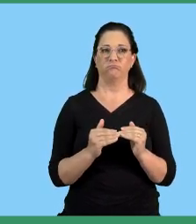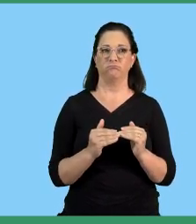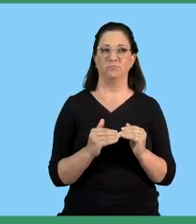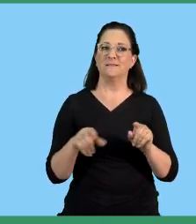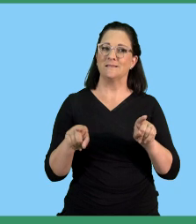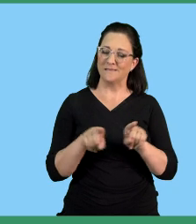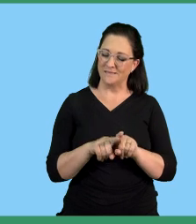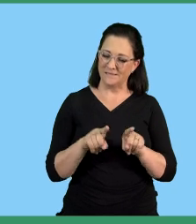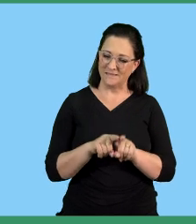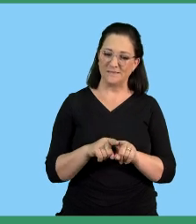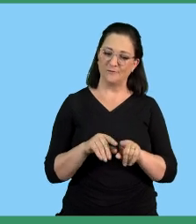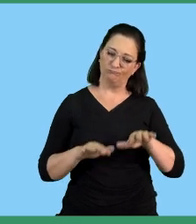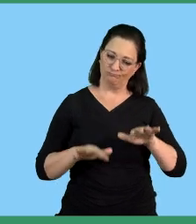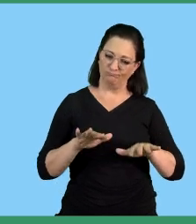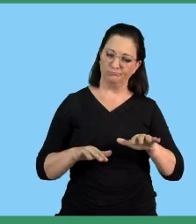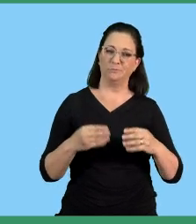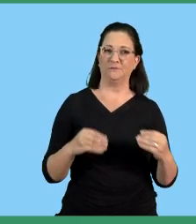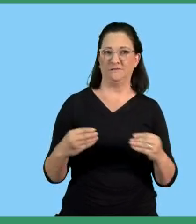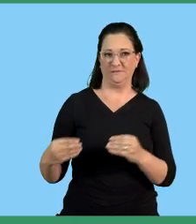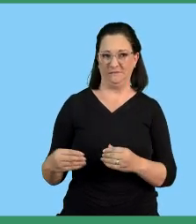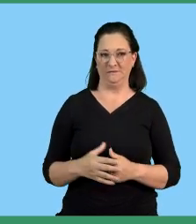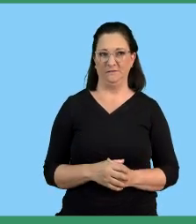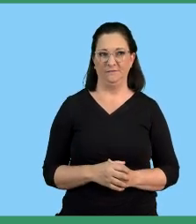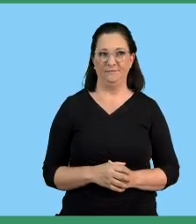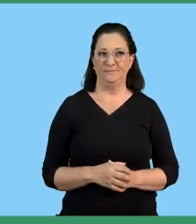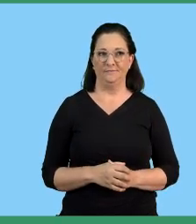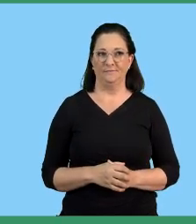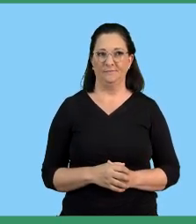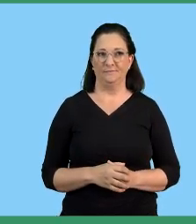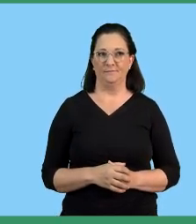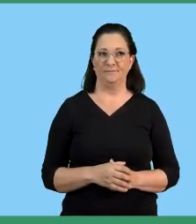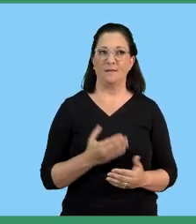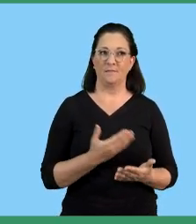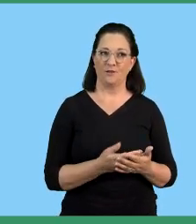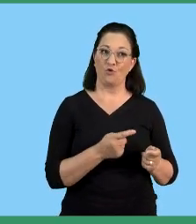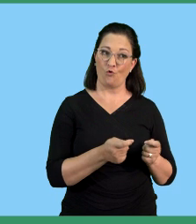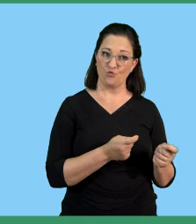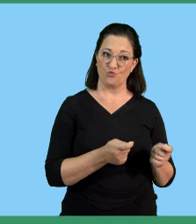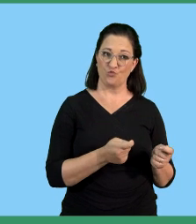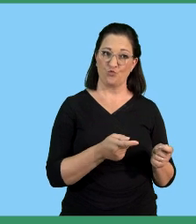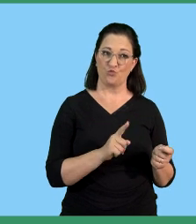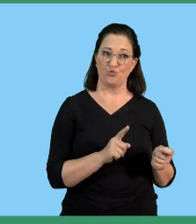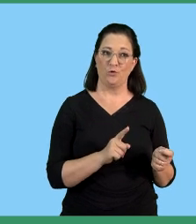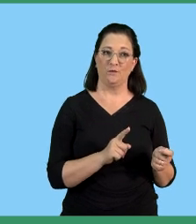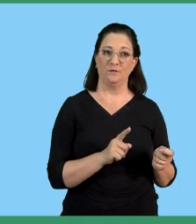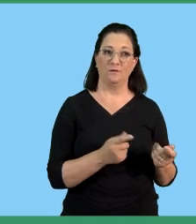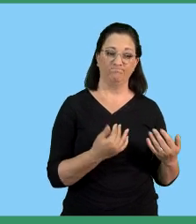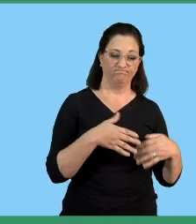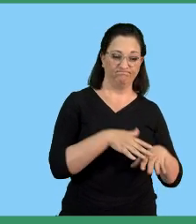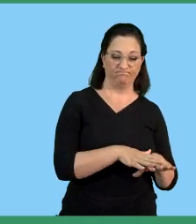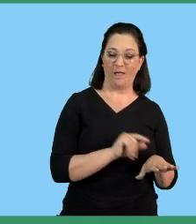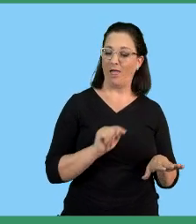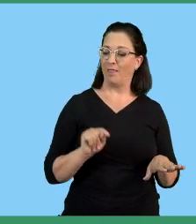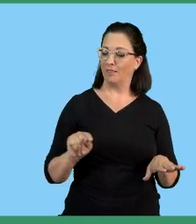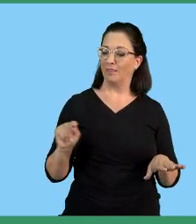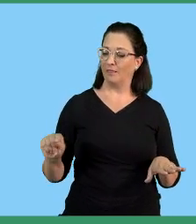and in the same industry. Right, what does it mean here? It says a business takes control of or incorporates